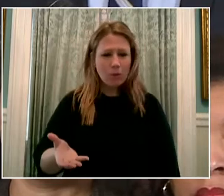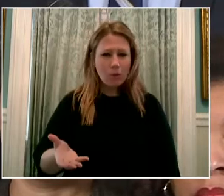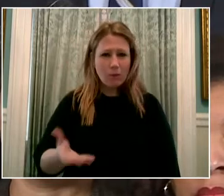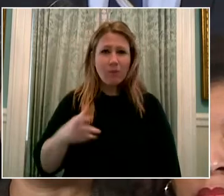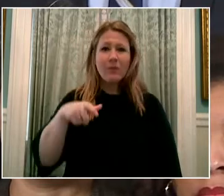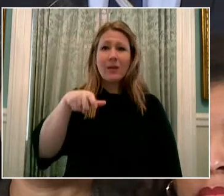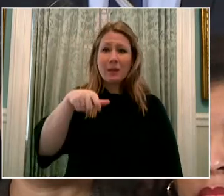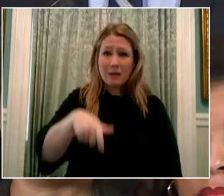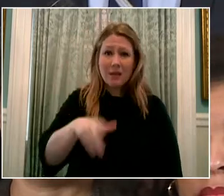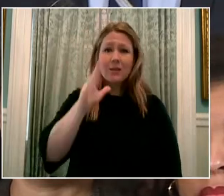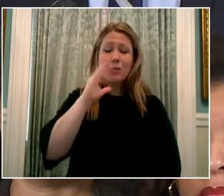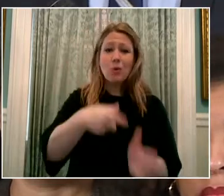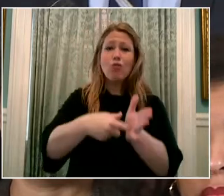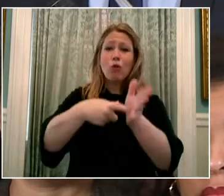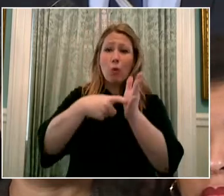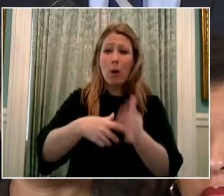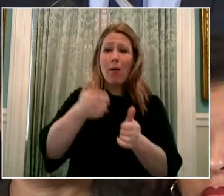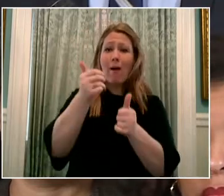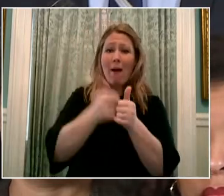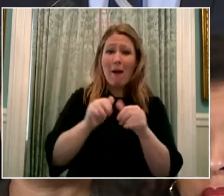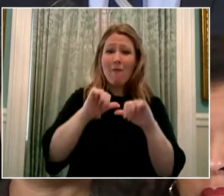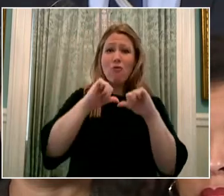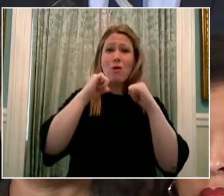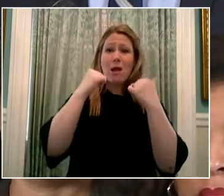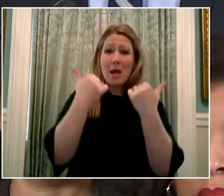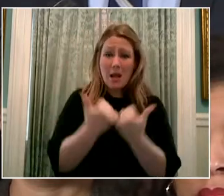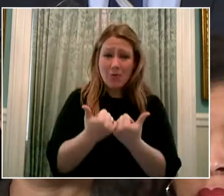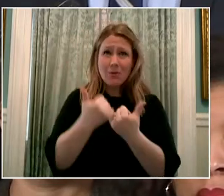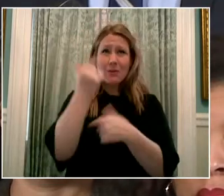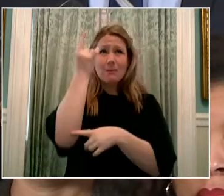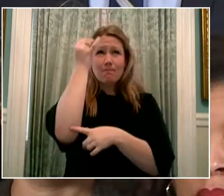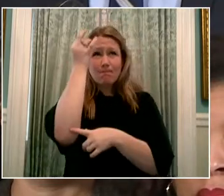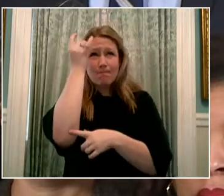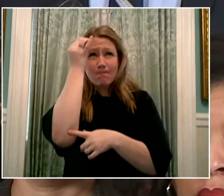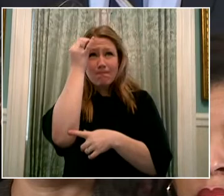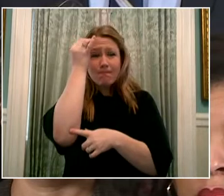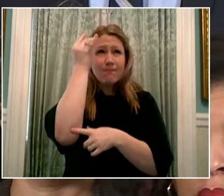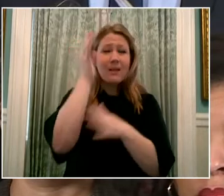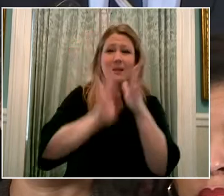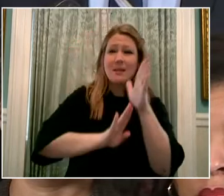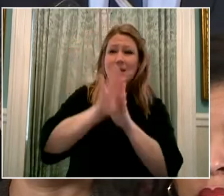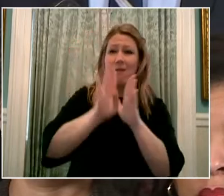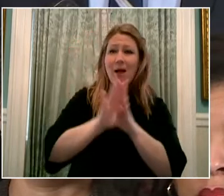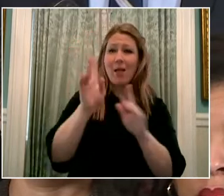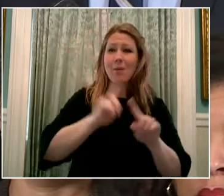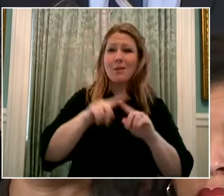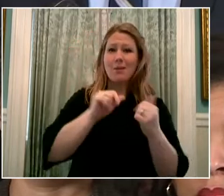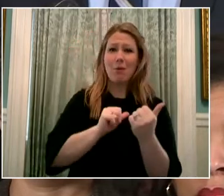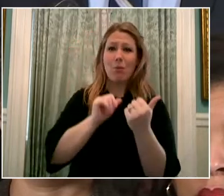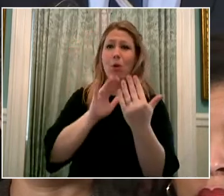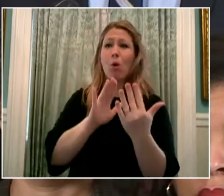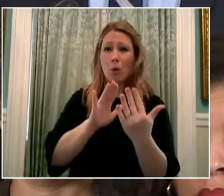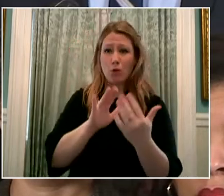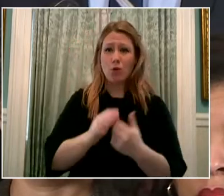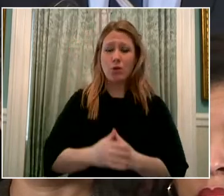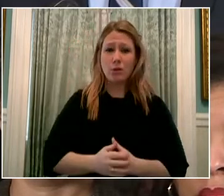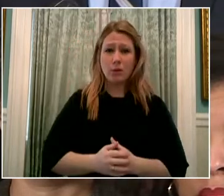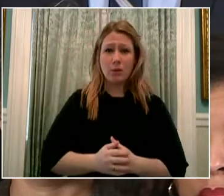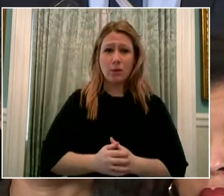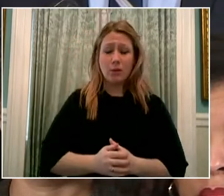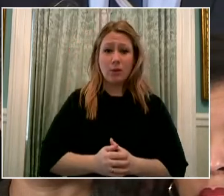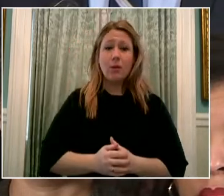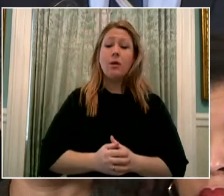think differently about the provider of goods and services. So we're clear here today, telling the White